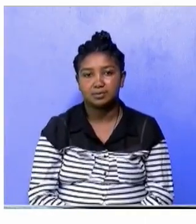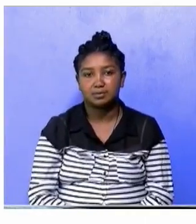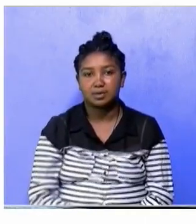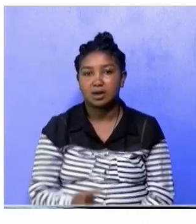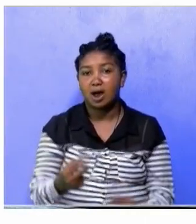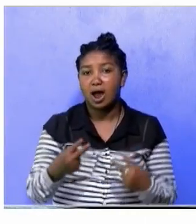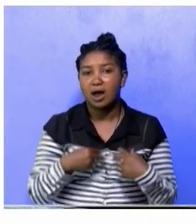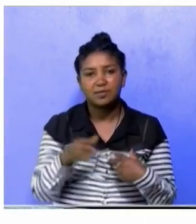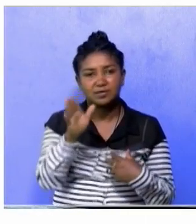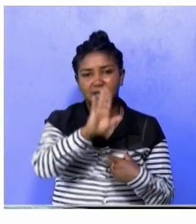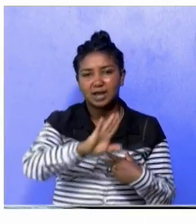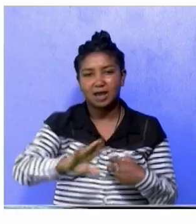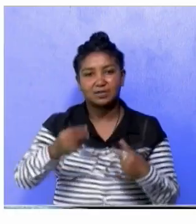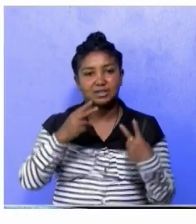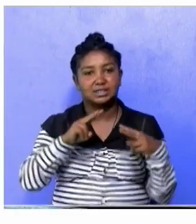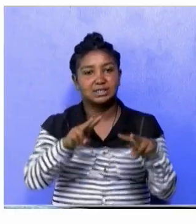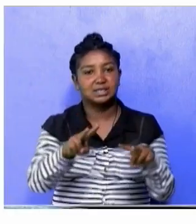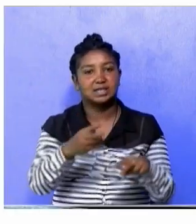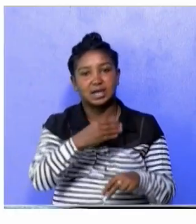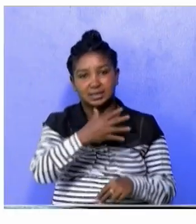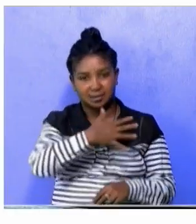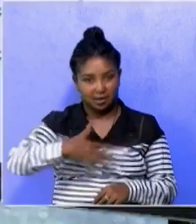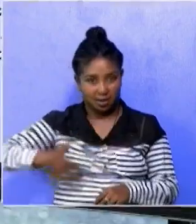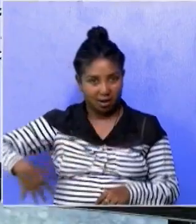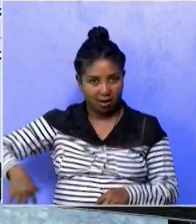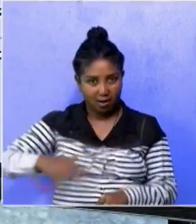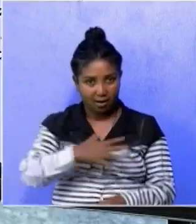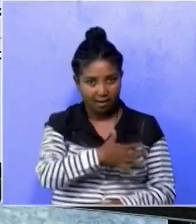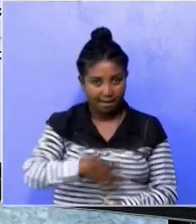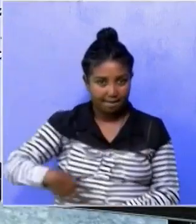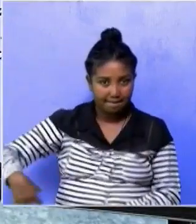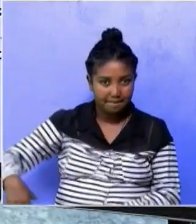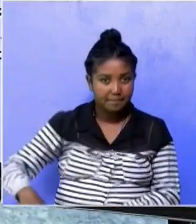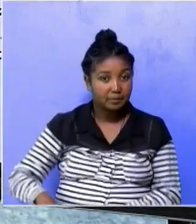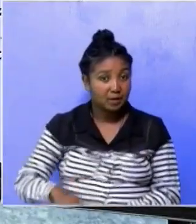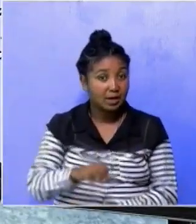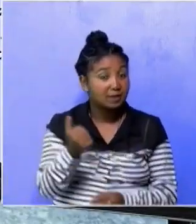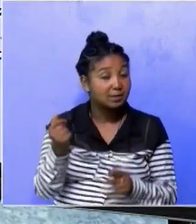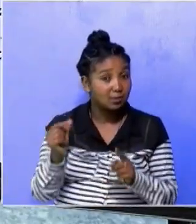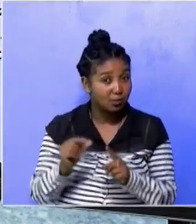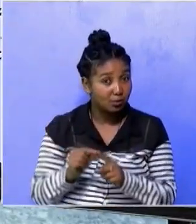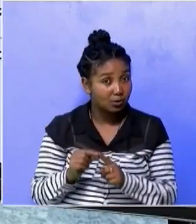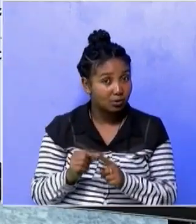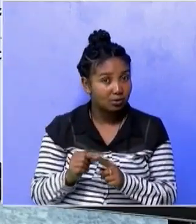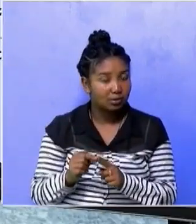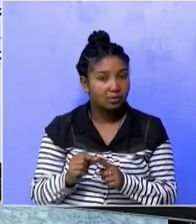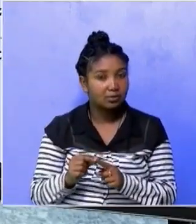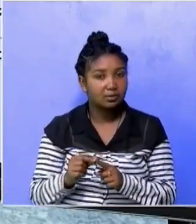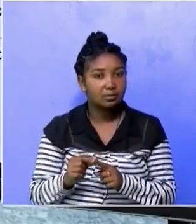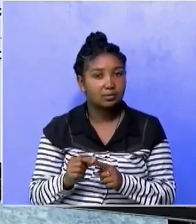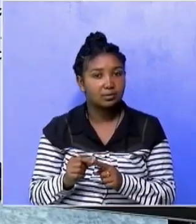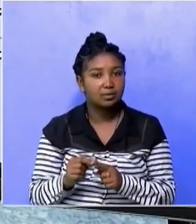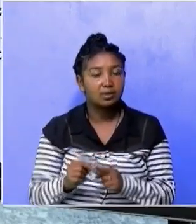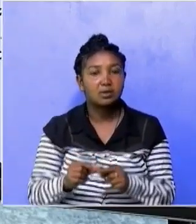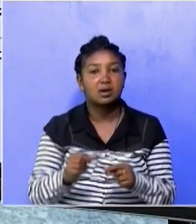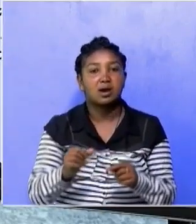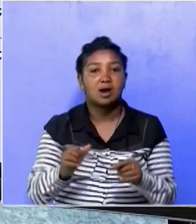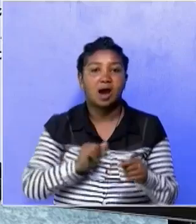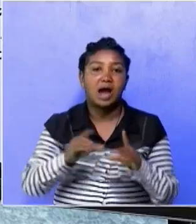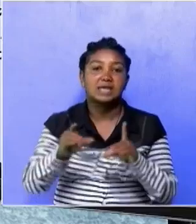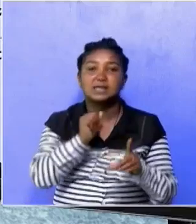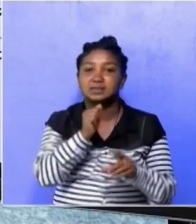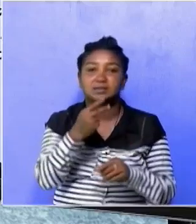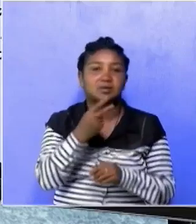I have never seen a zebra. In other words, I don't see a